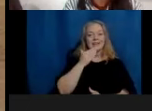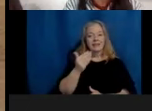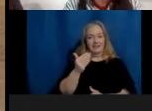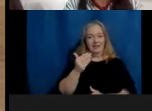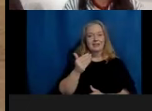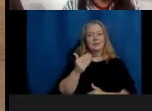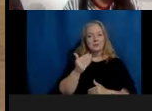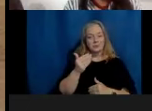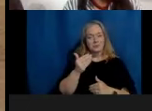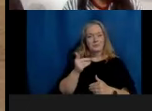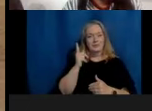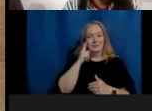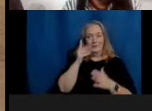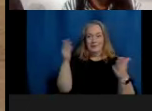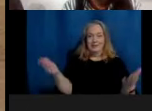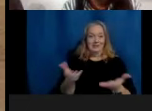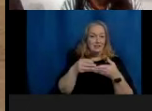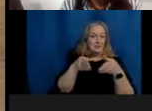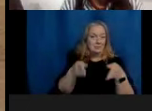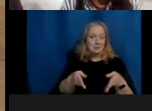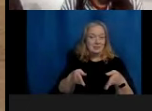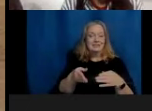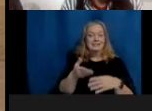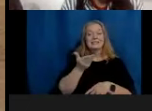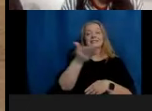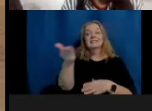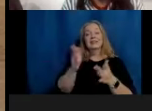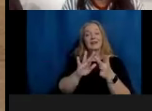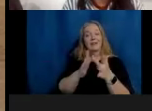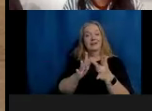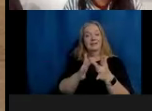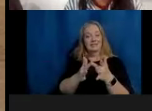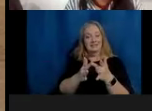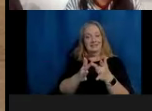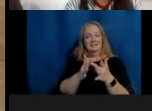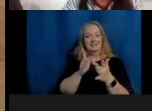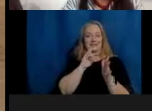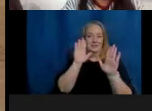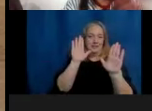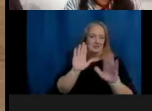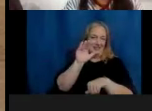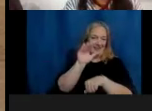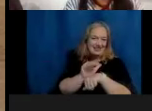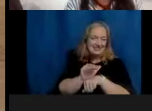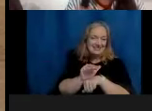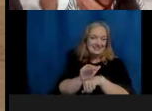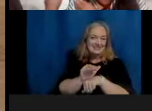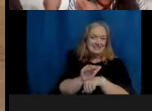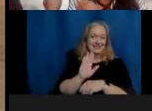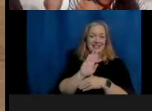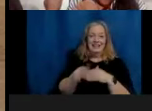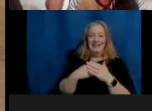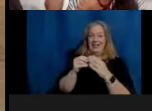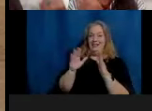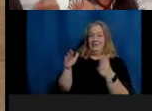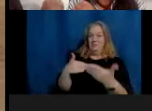present, and then all of you who are virtual. It's been a great night, and all of you that are here, we're gonna